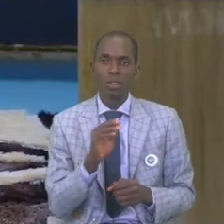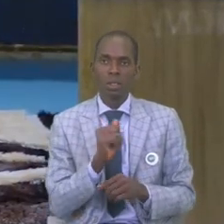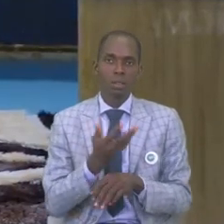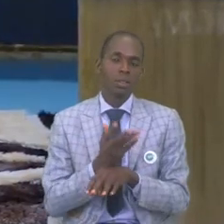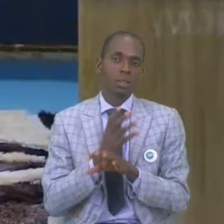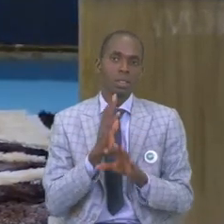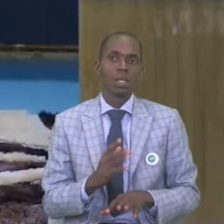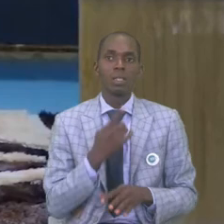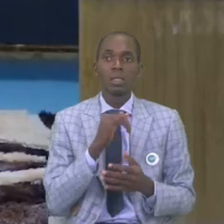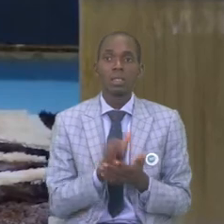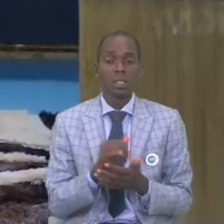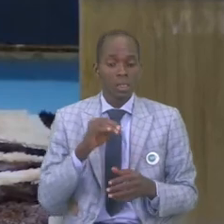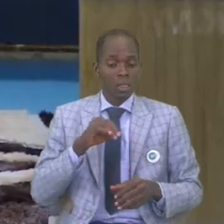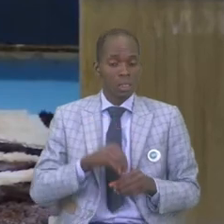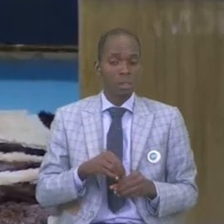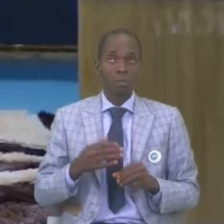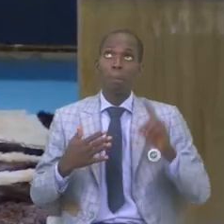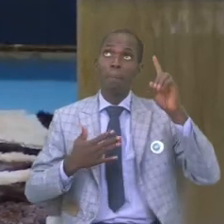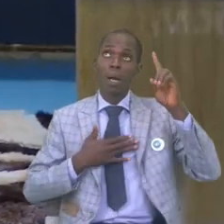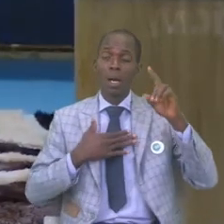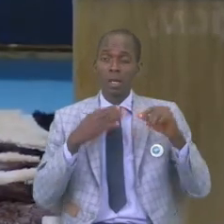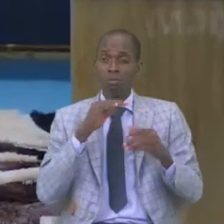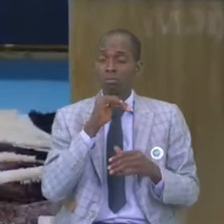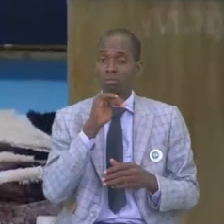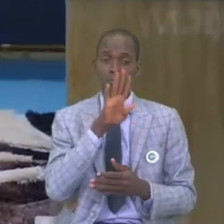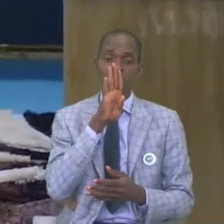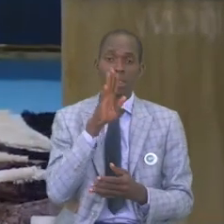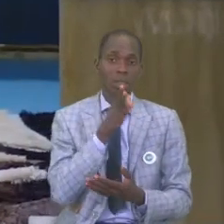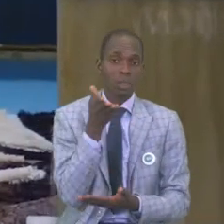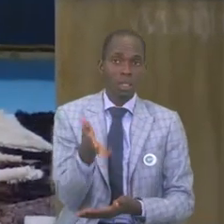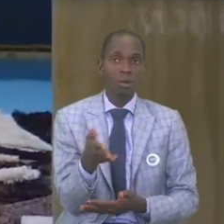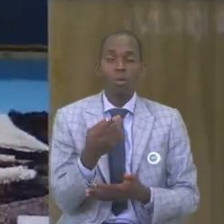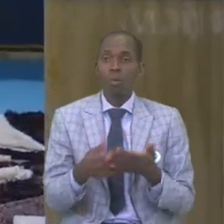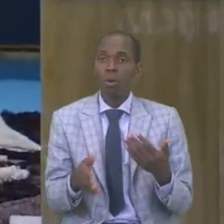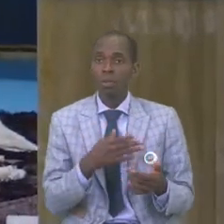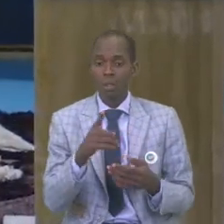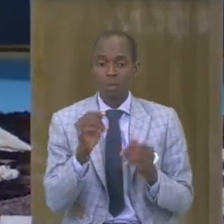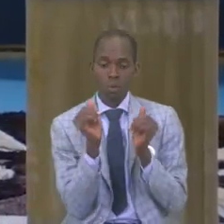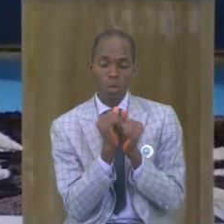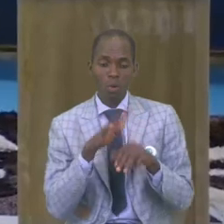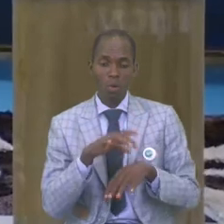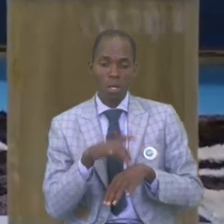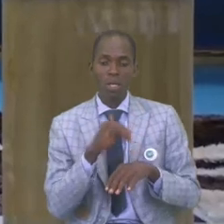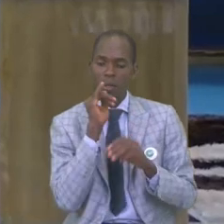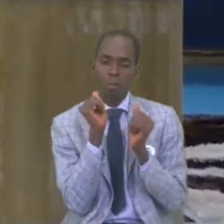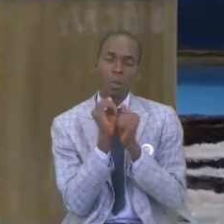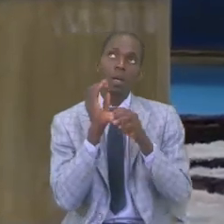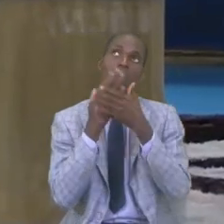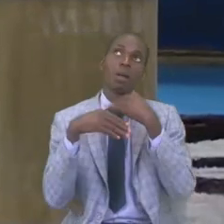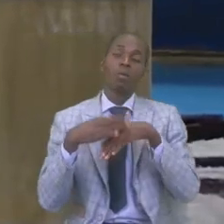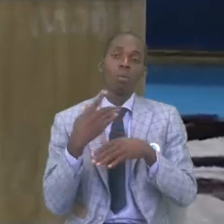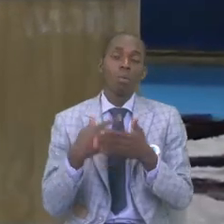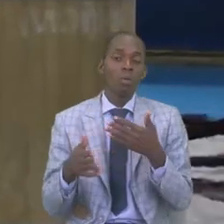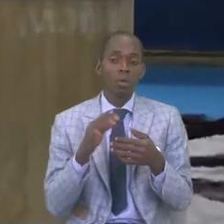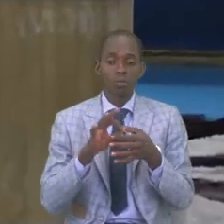absence, whatever you say, whatever you bind on earth is bound in heaven. And whatever you loose on earth is loose